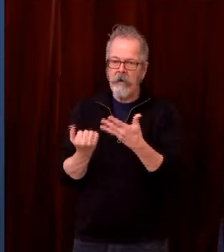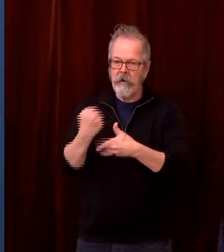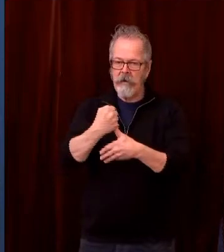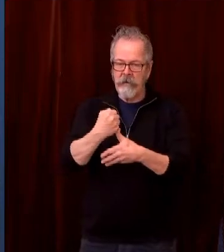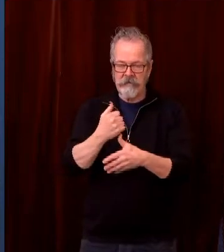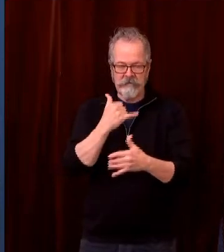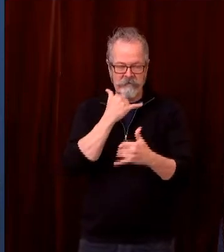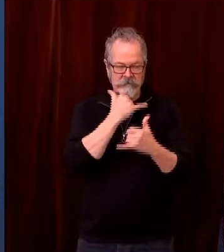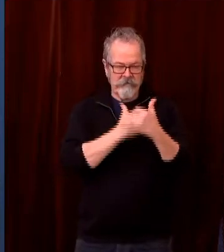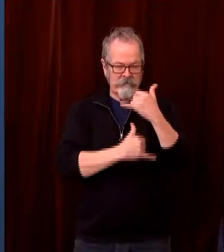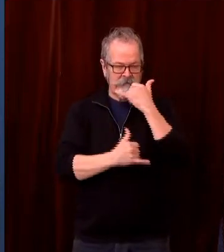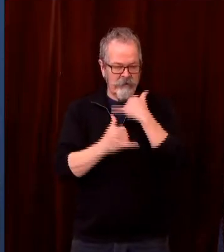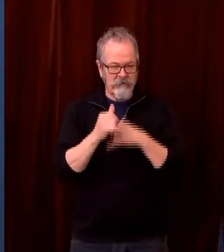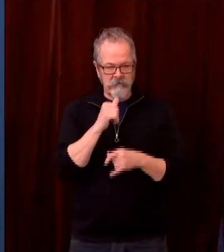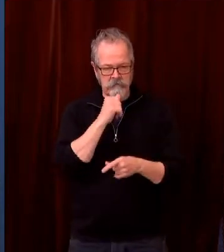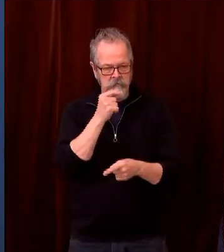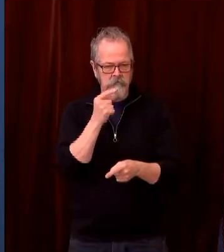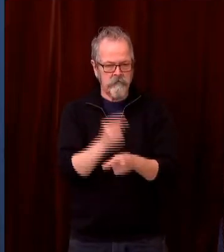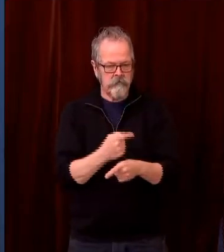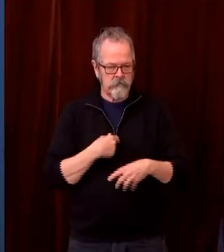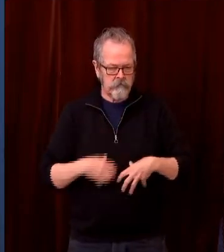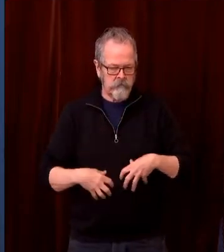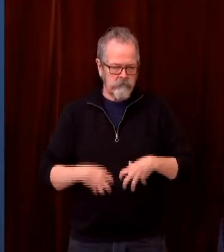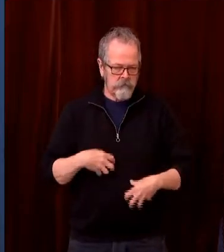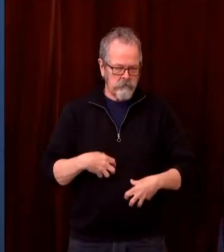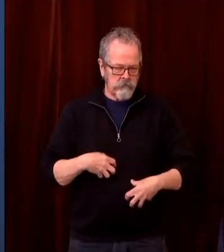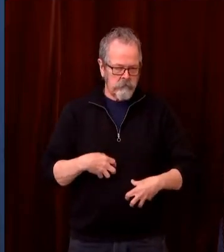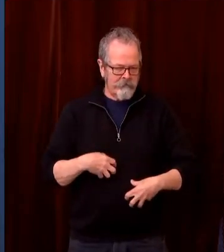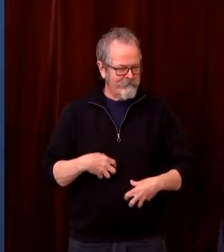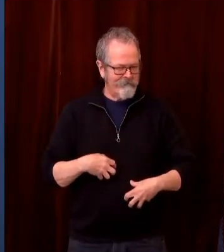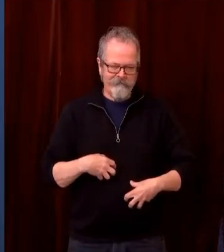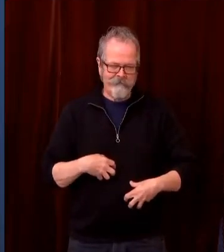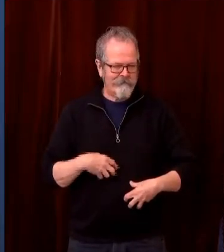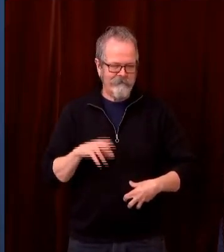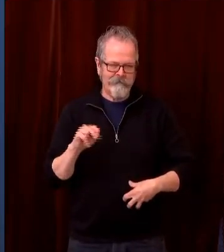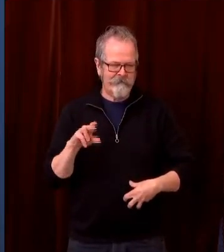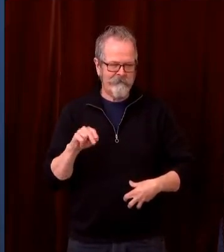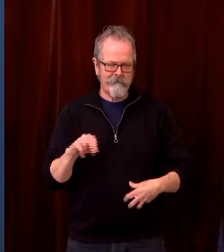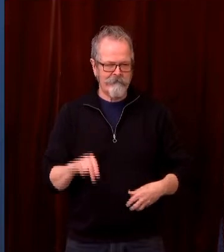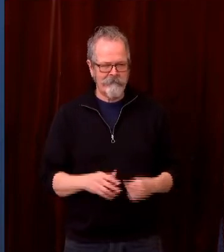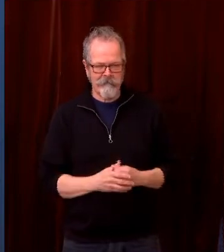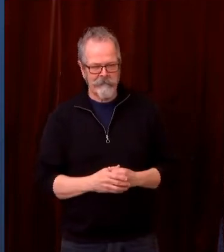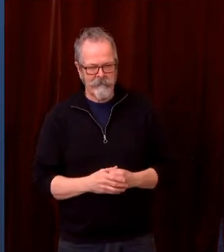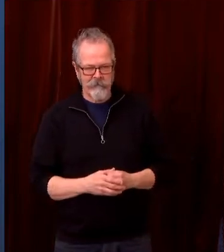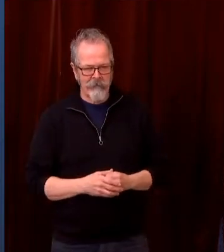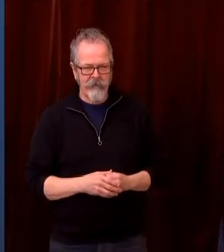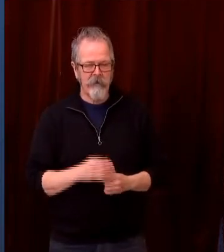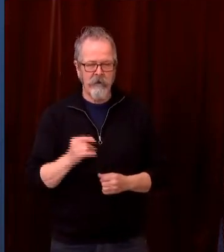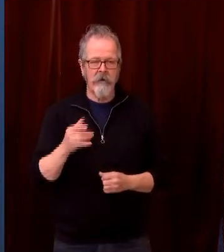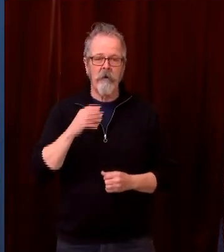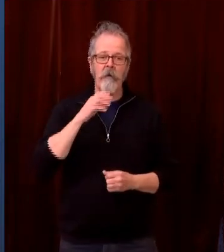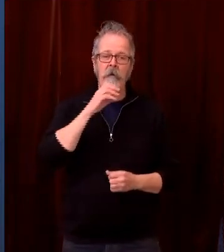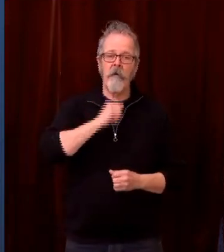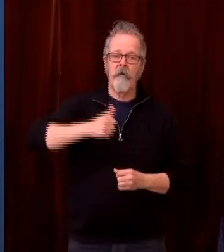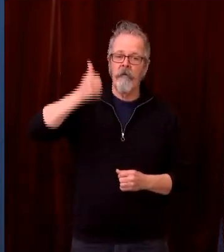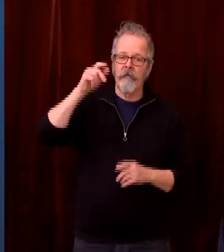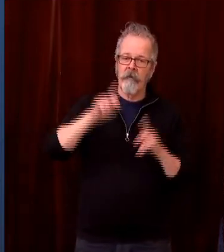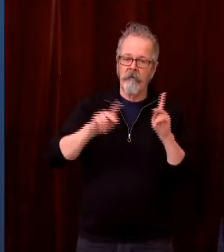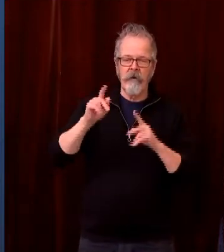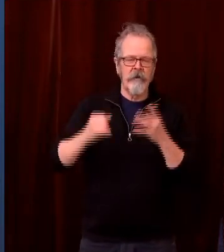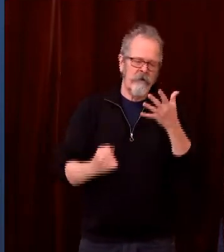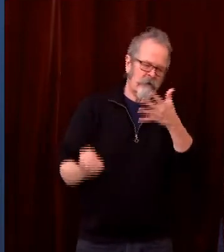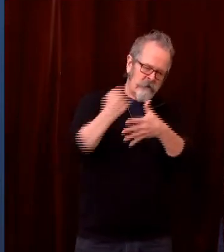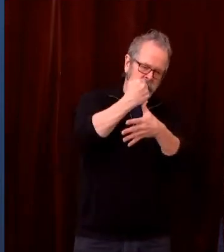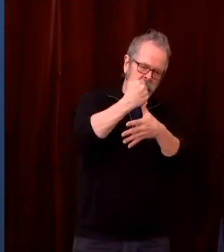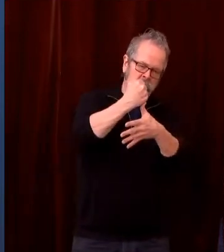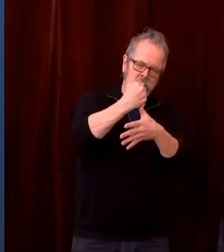80, 90, 100, 70, 65-year-old person gets the vaccine. And we don't have enough vaccine for those folks.